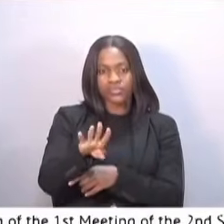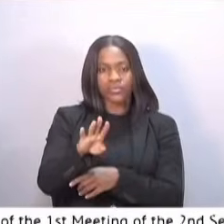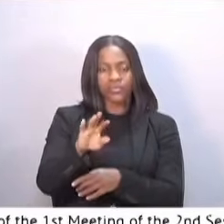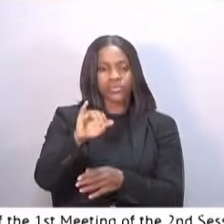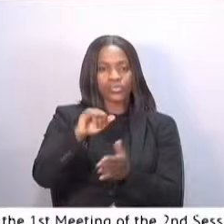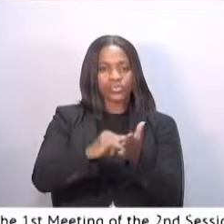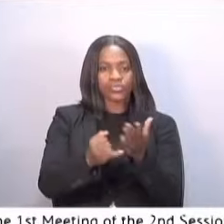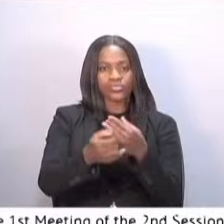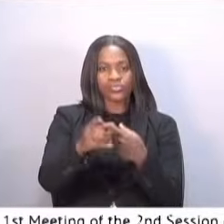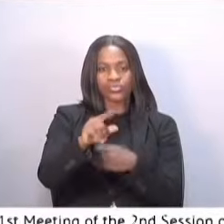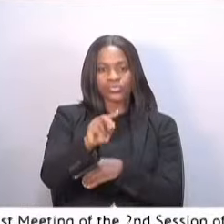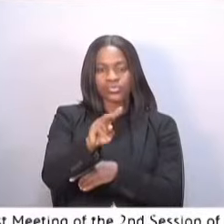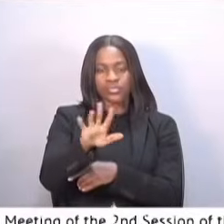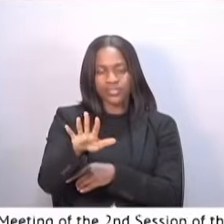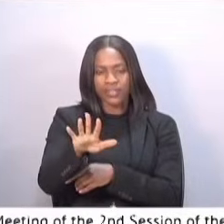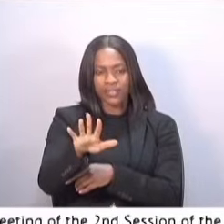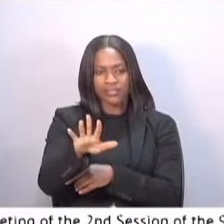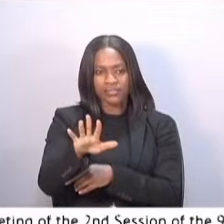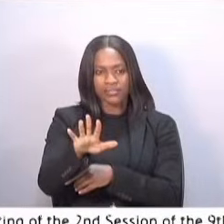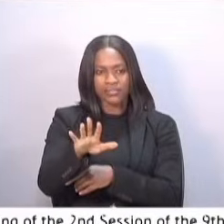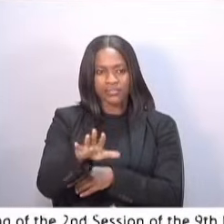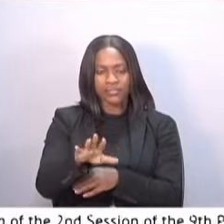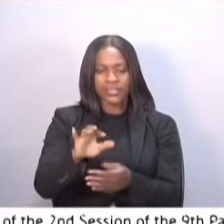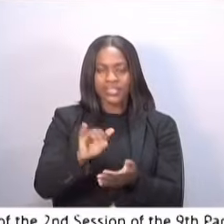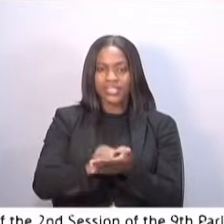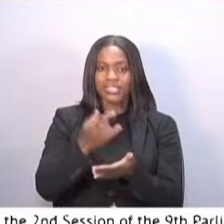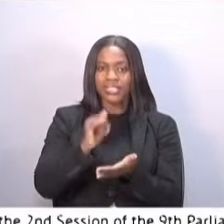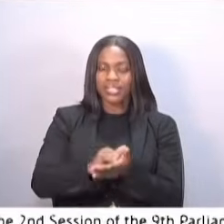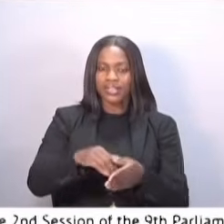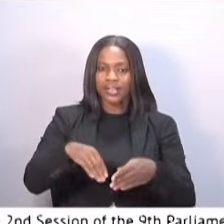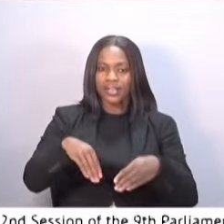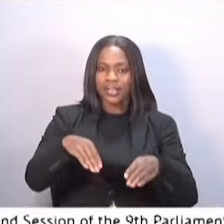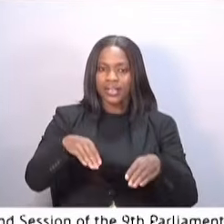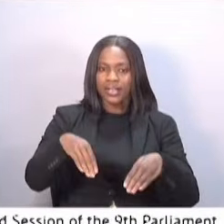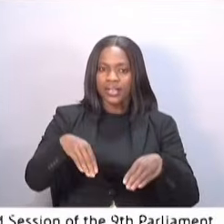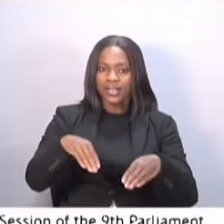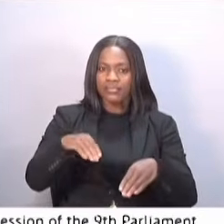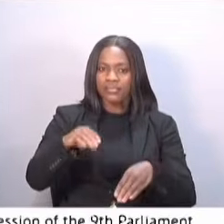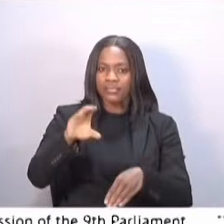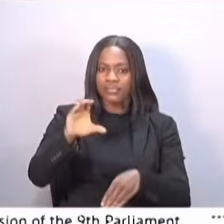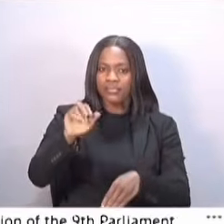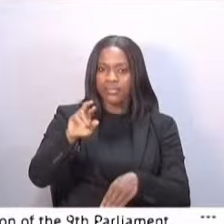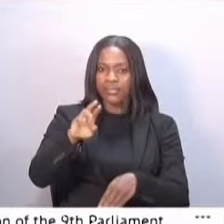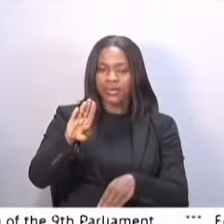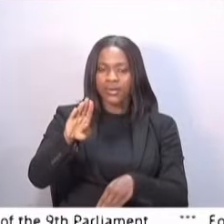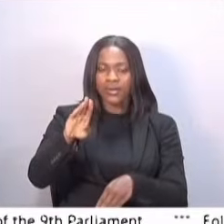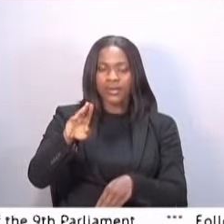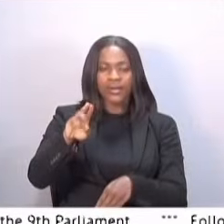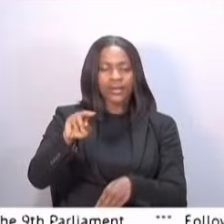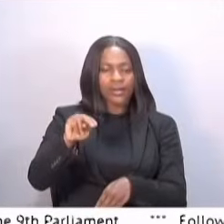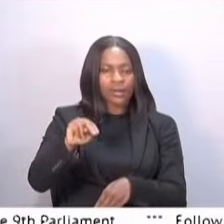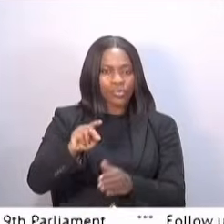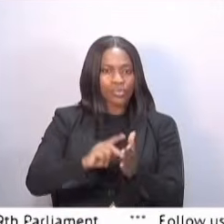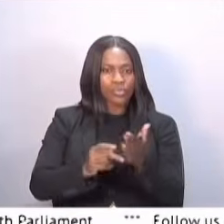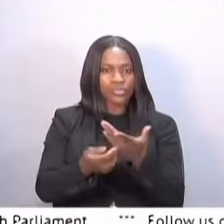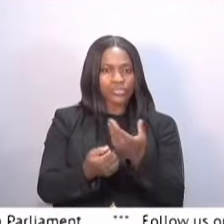that table where carbon market projects are being developed under UNDP